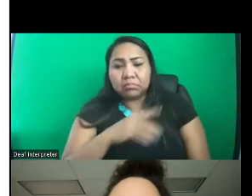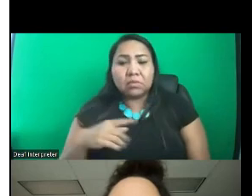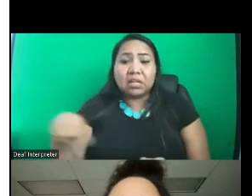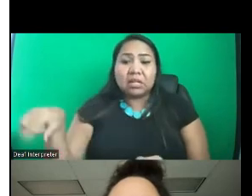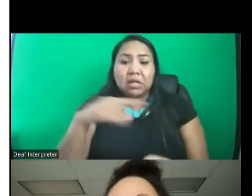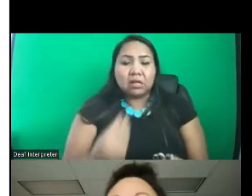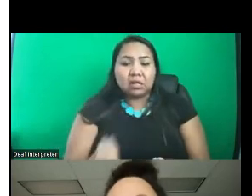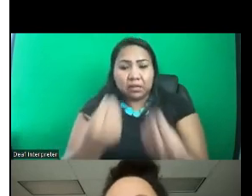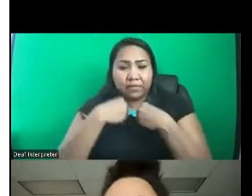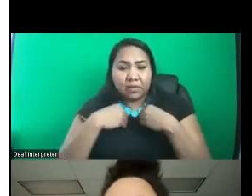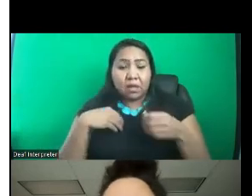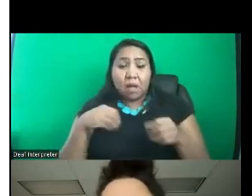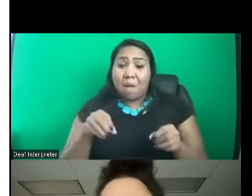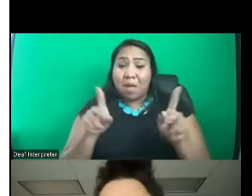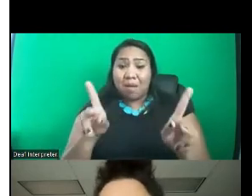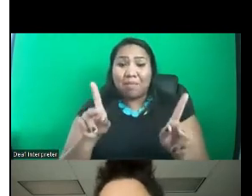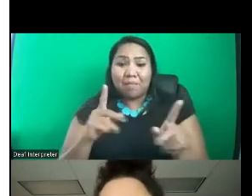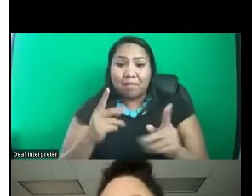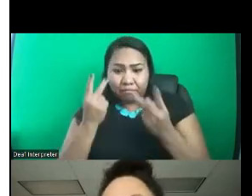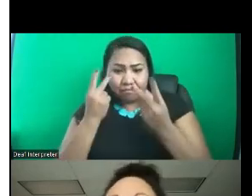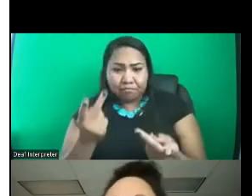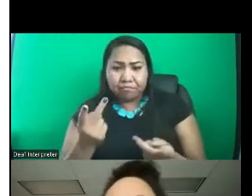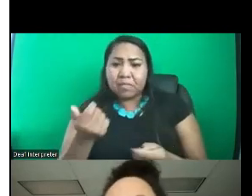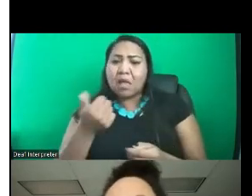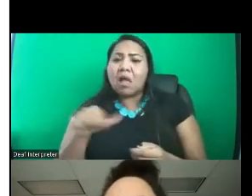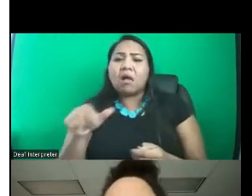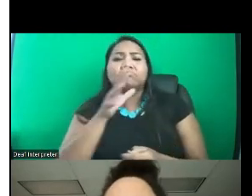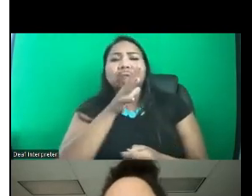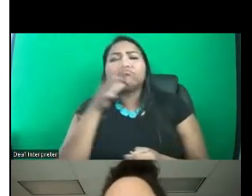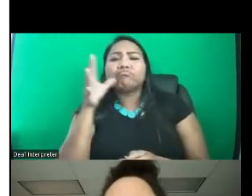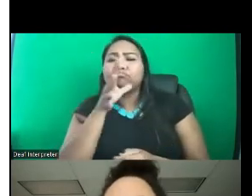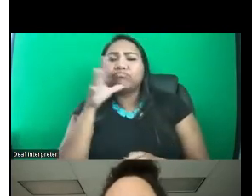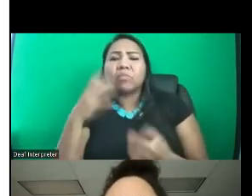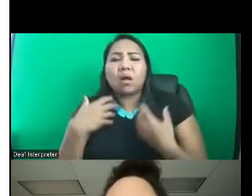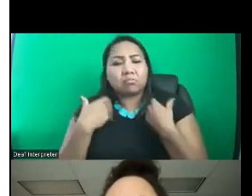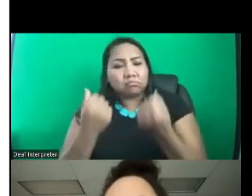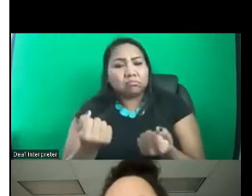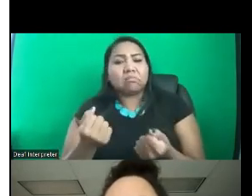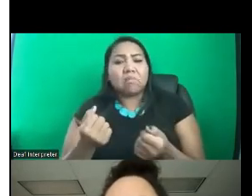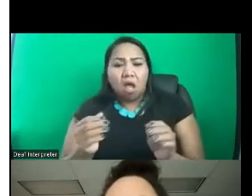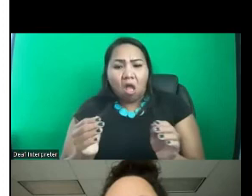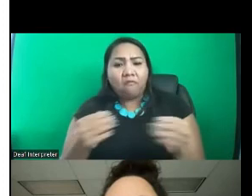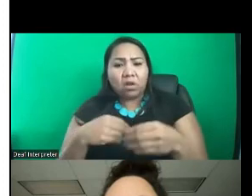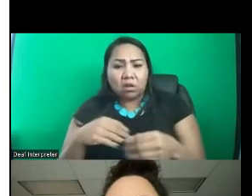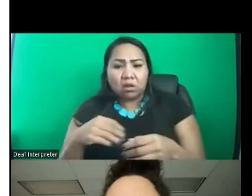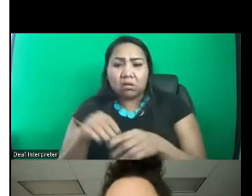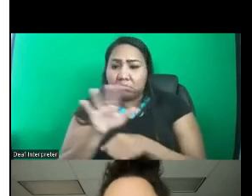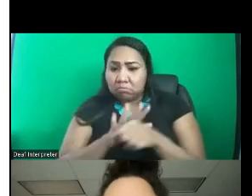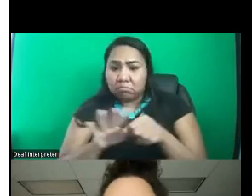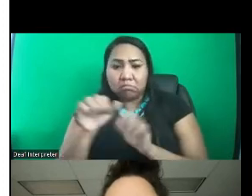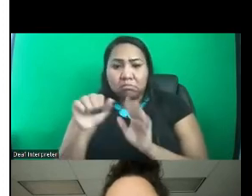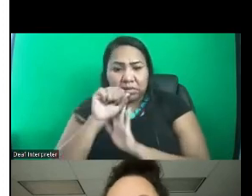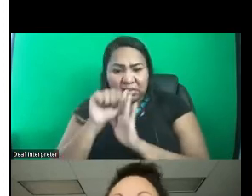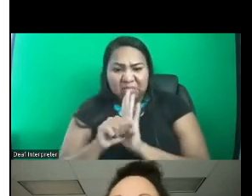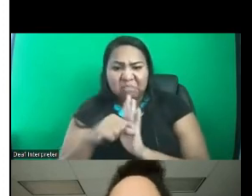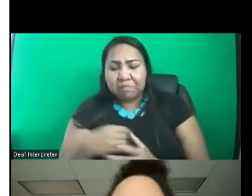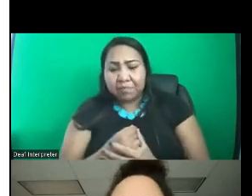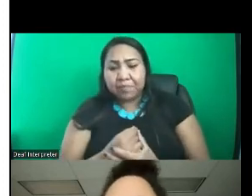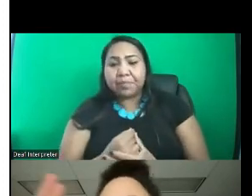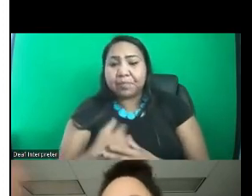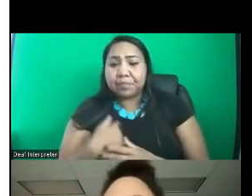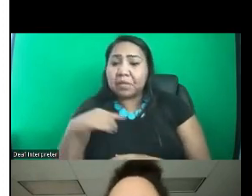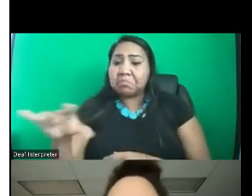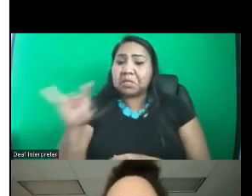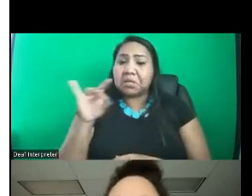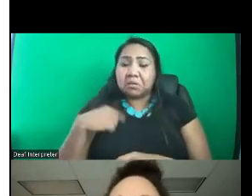any rural health site in the state. And so I was chosen to go to Kaktovik, which is way up